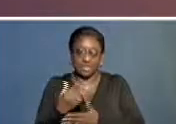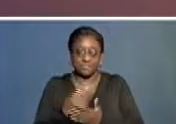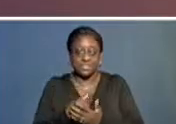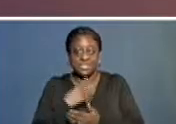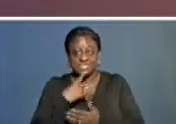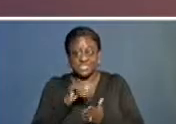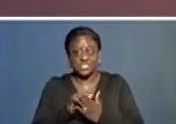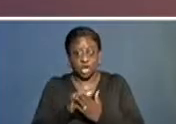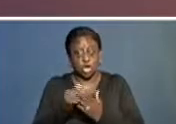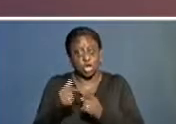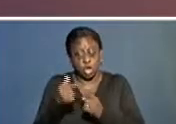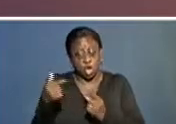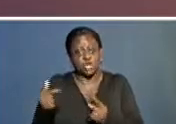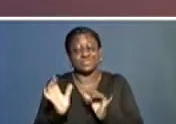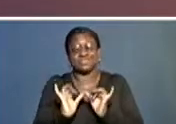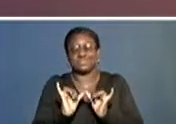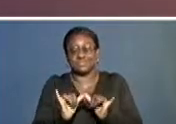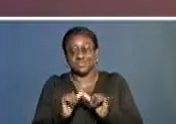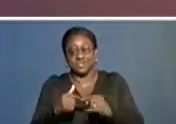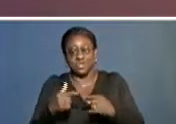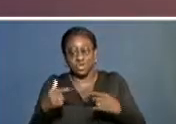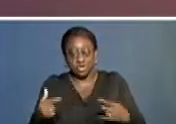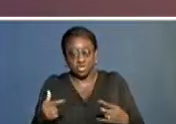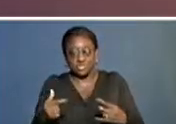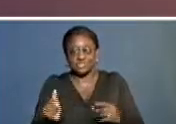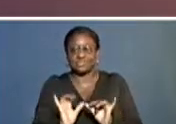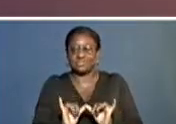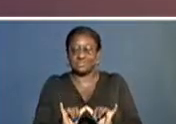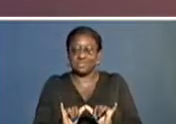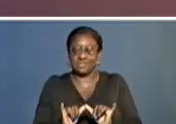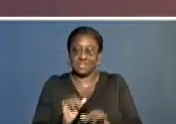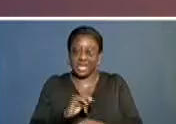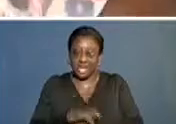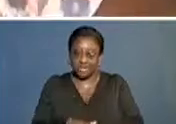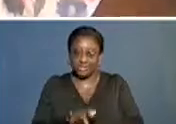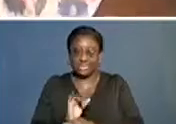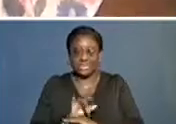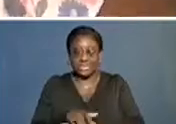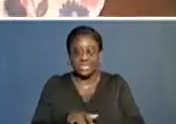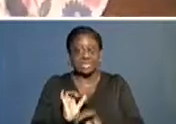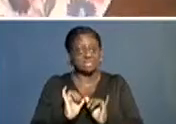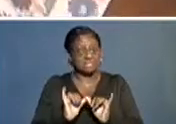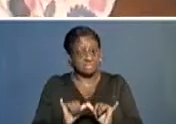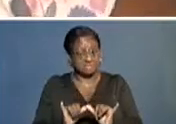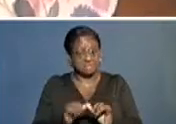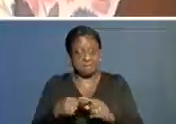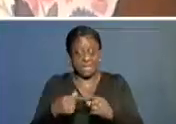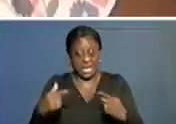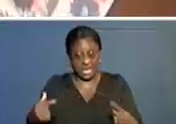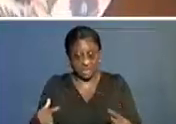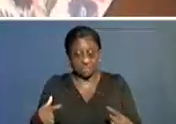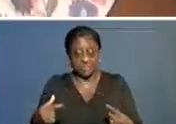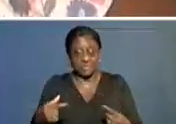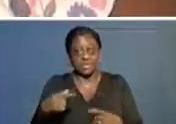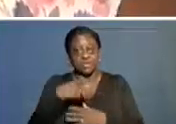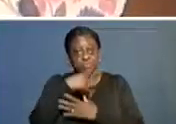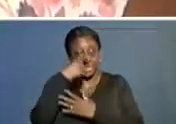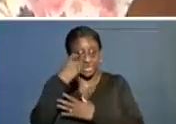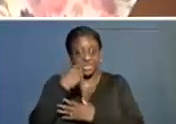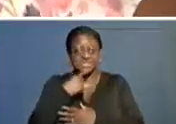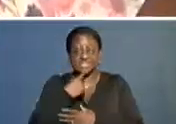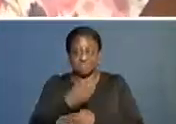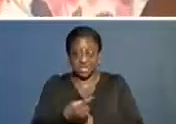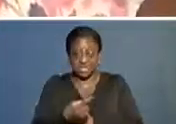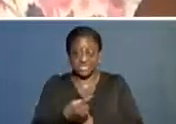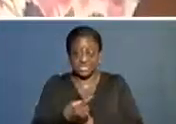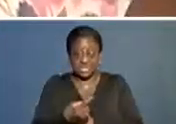hurts. It still hurts. I'm still empty. I'm still in pain, because if I could say,